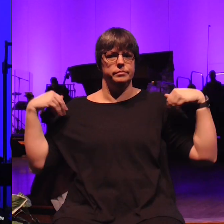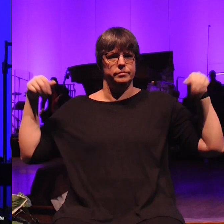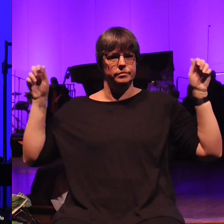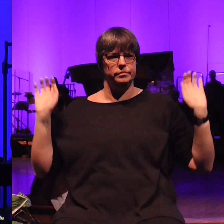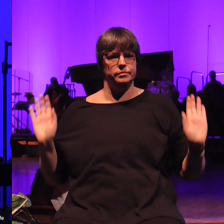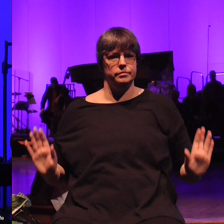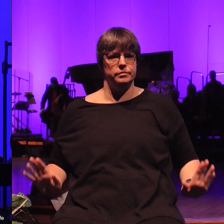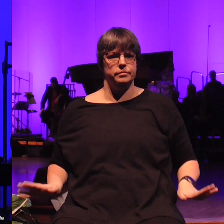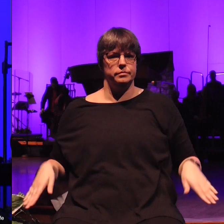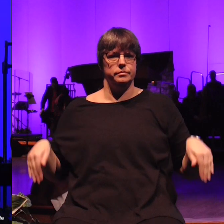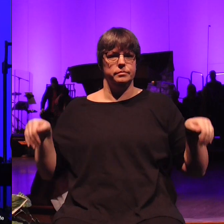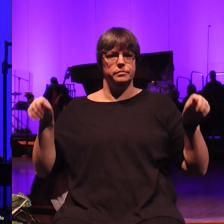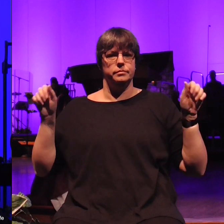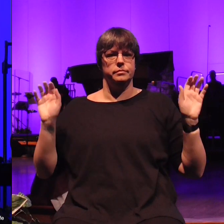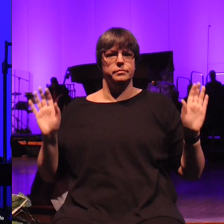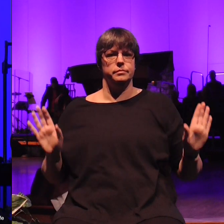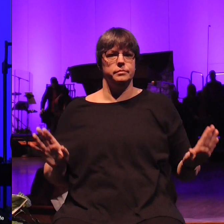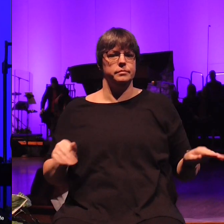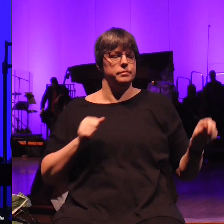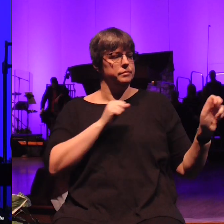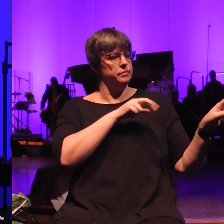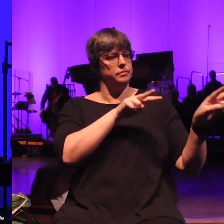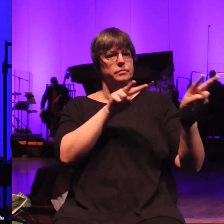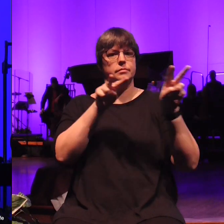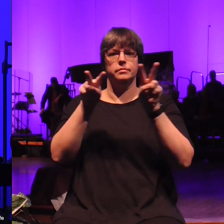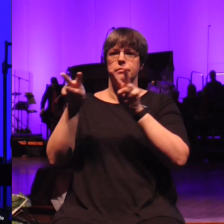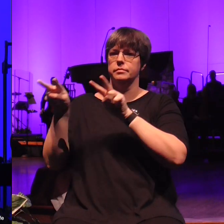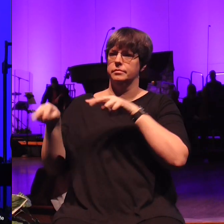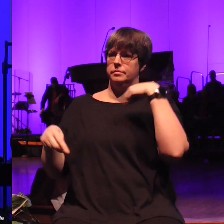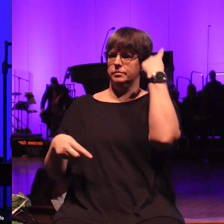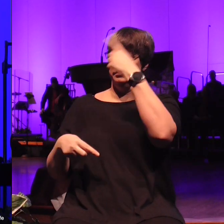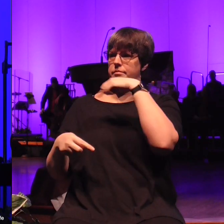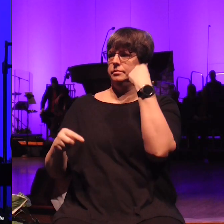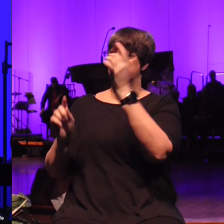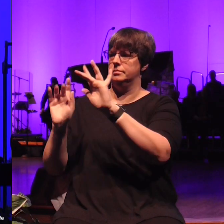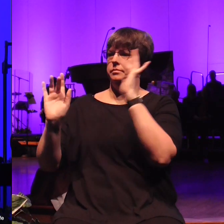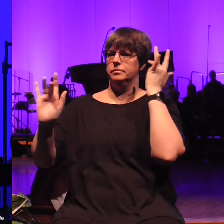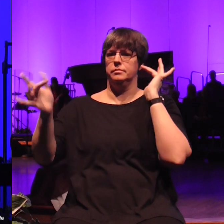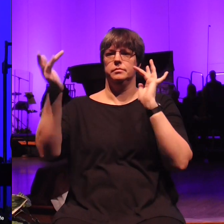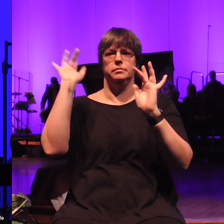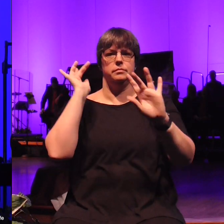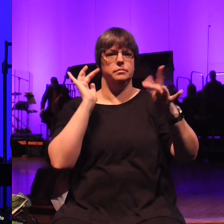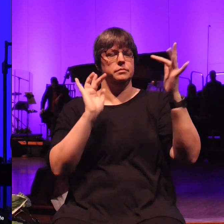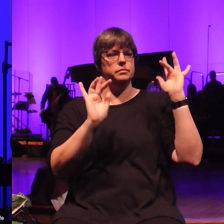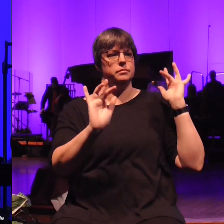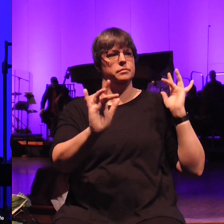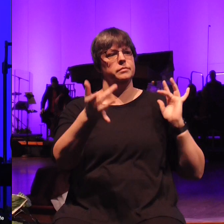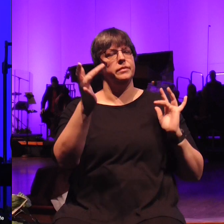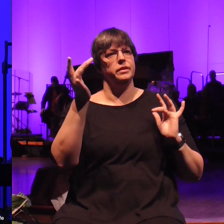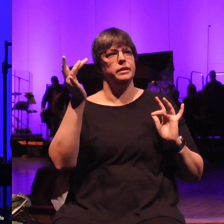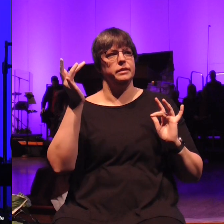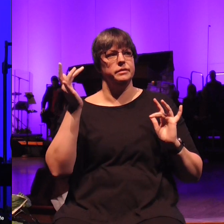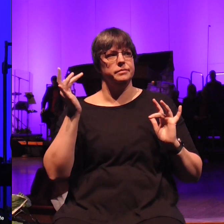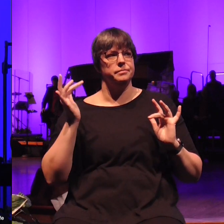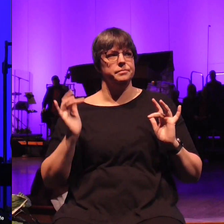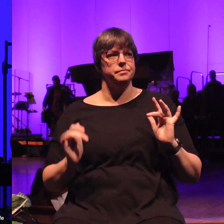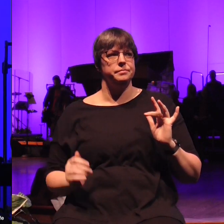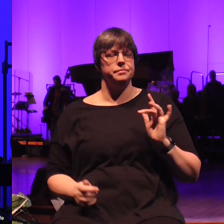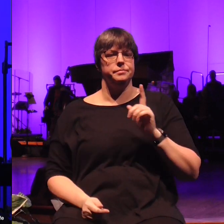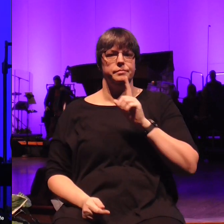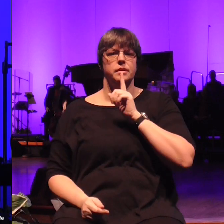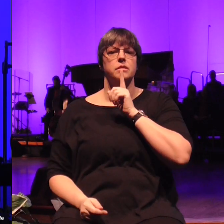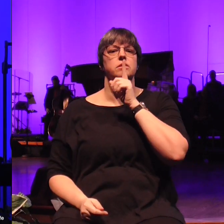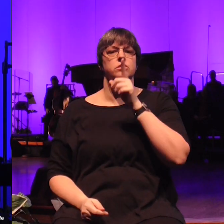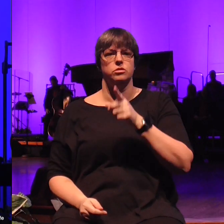grace. I can hear the brush of angel wings. I see glory on each